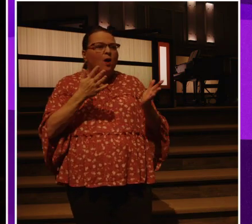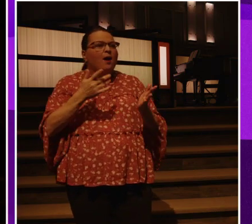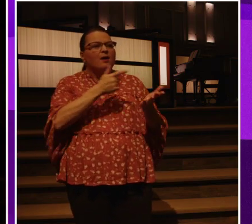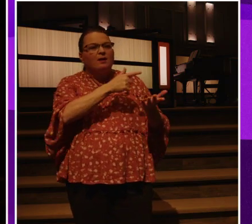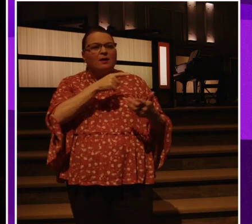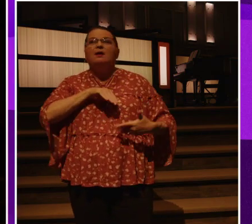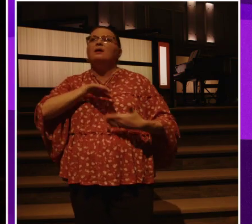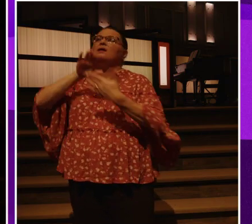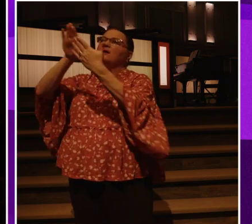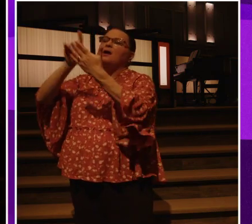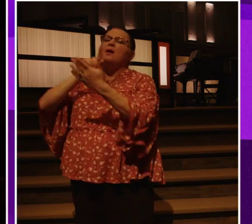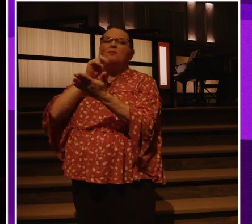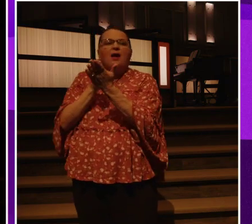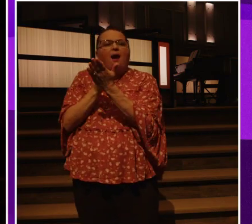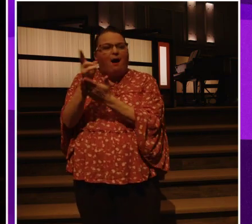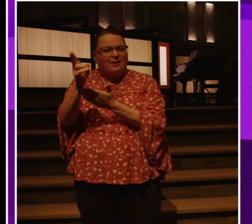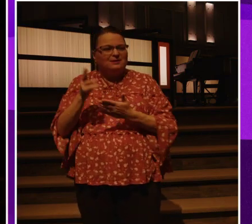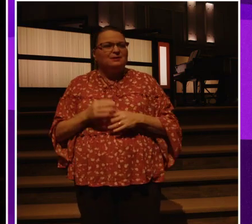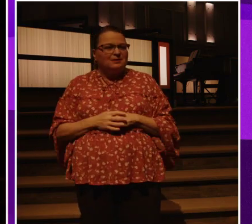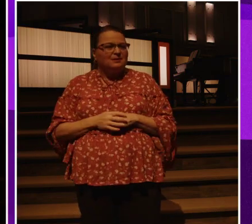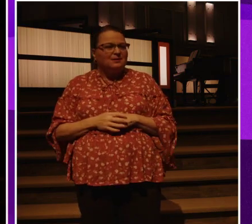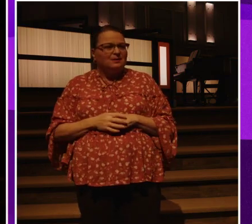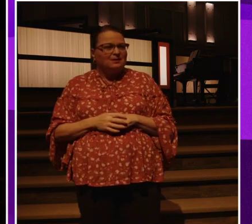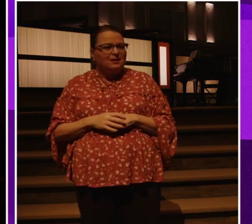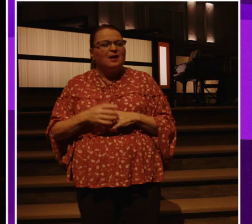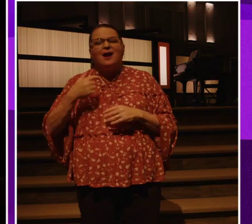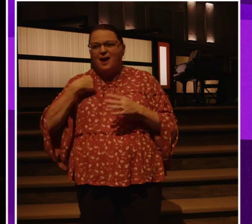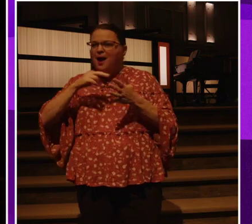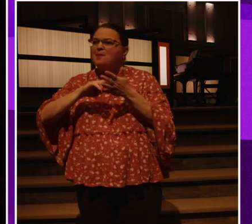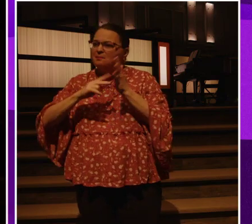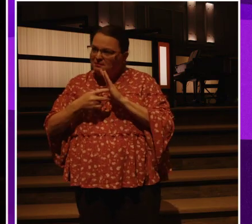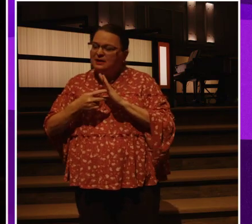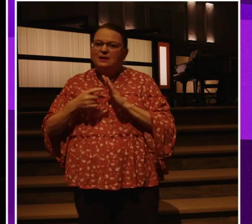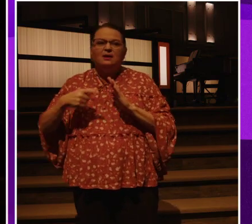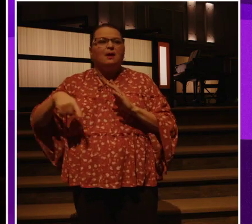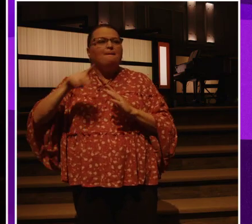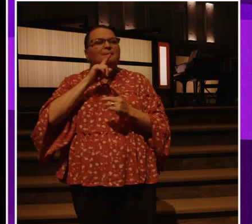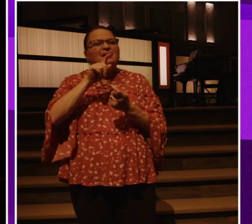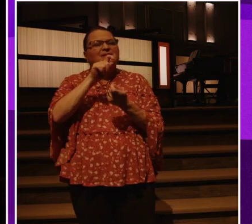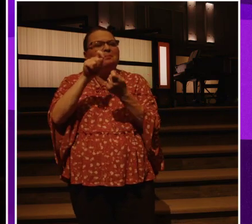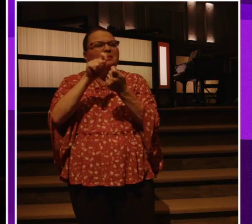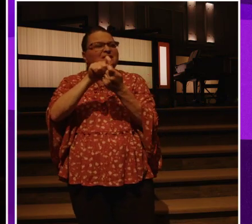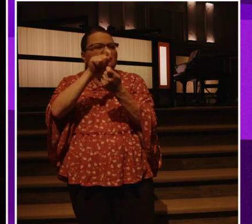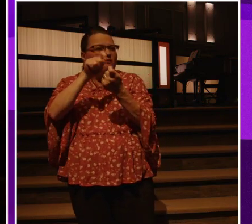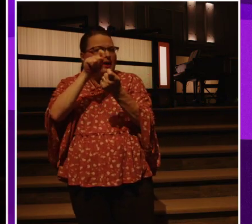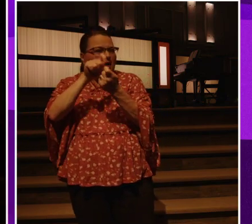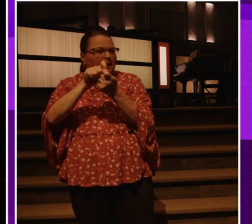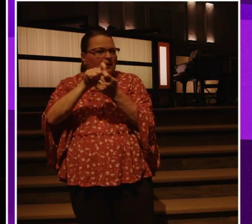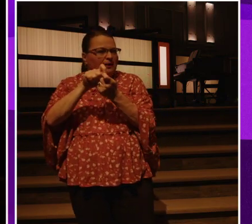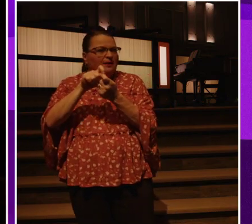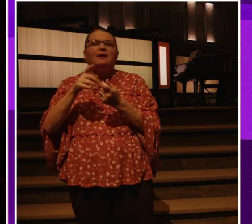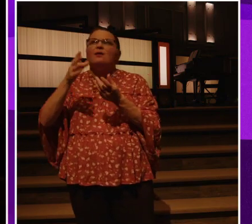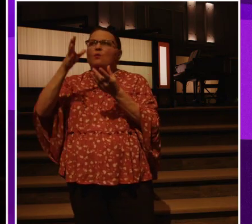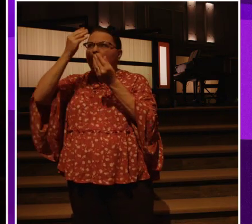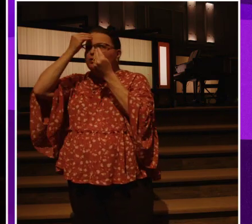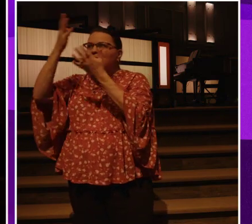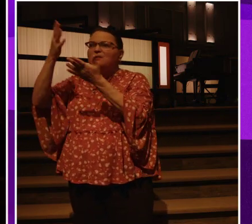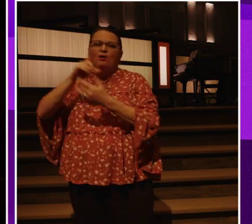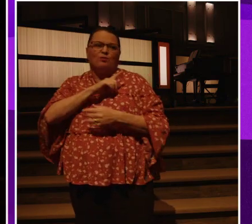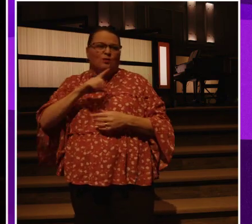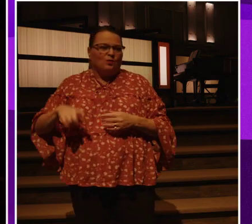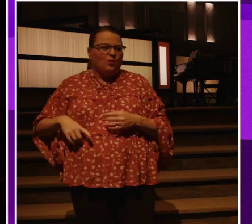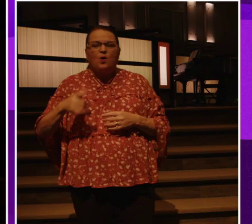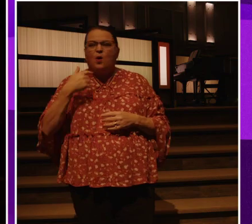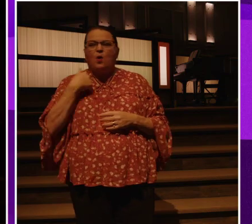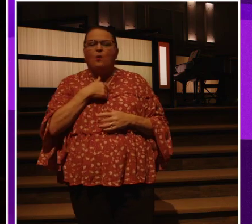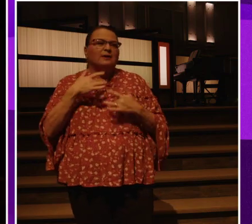presence of the Lord. I do mean to take the side of being specific in the presence of the Lord. We are too